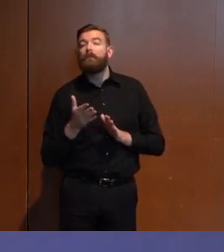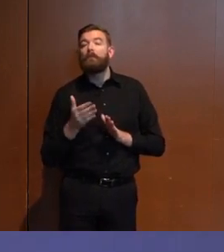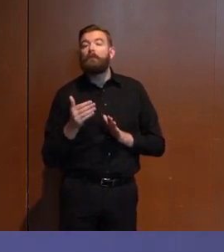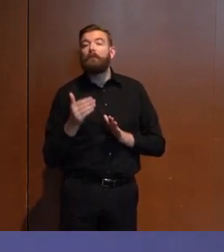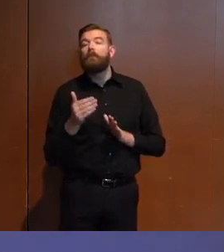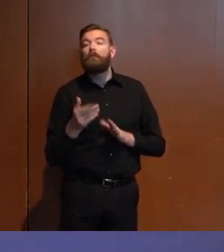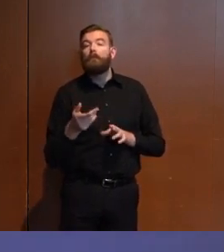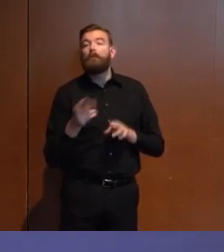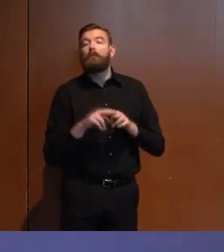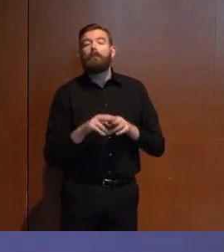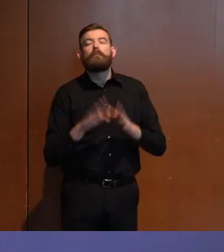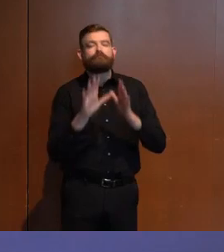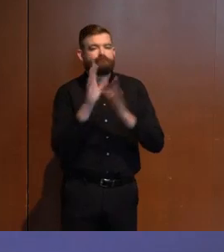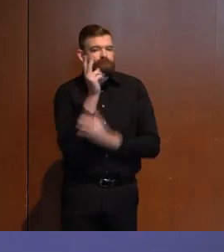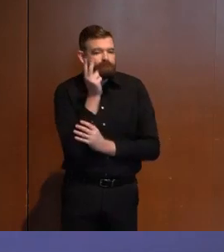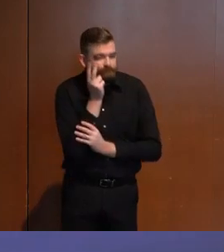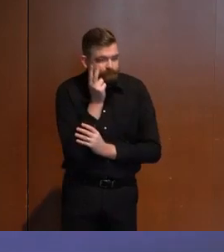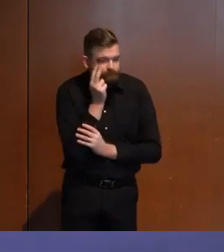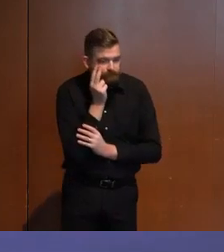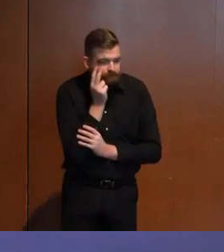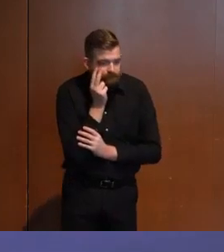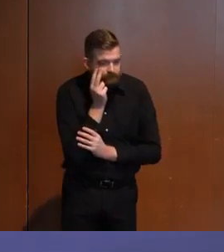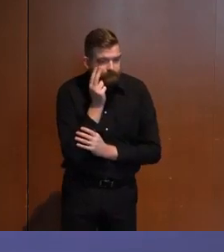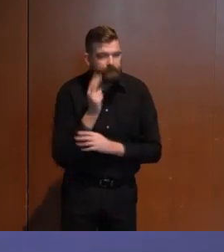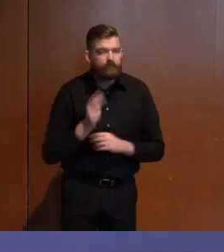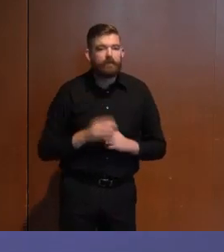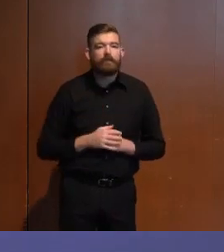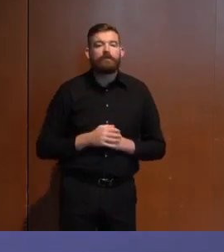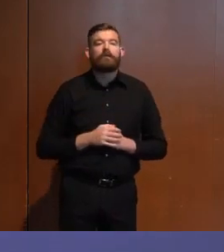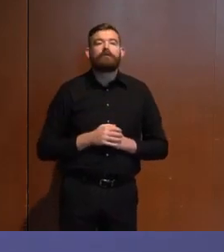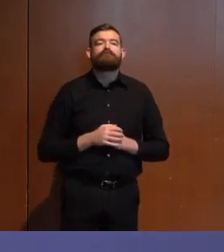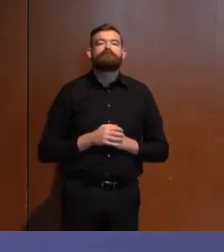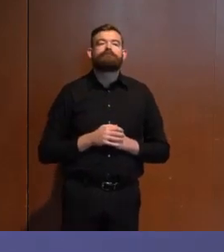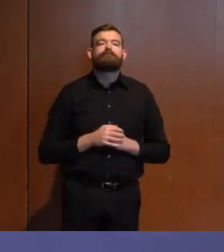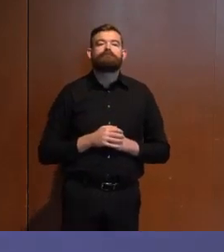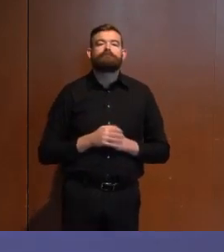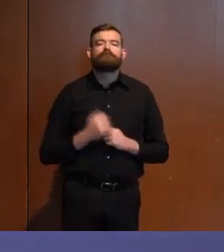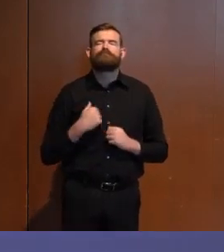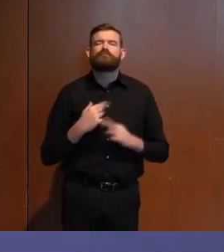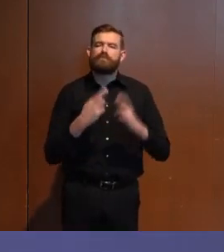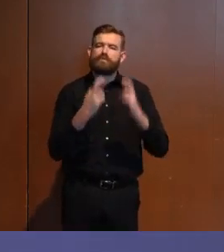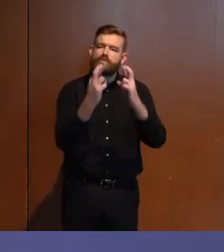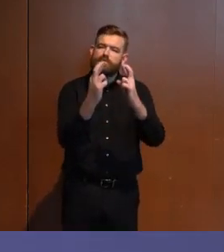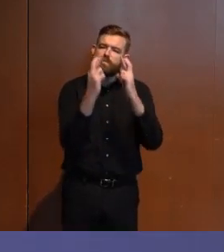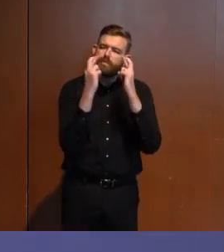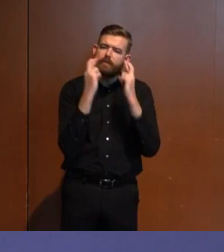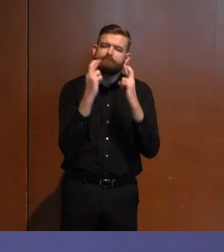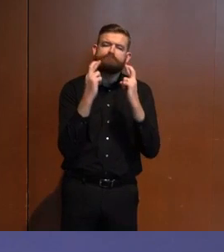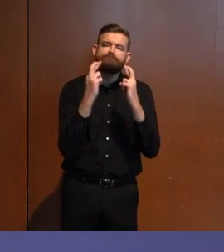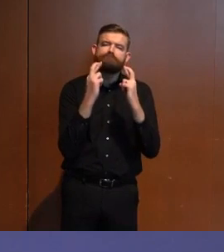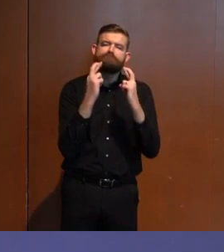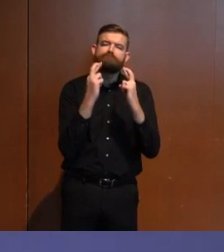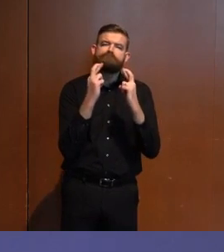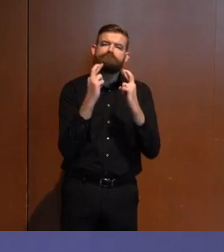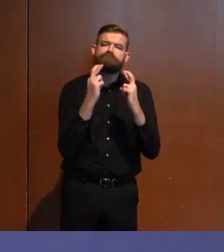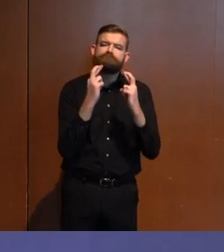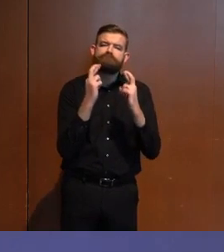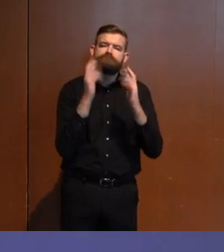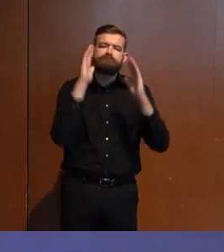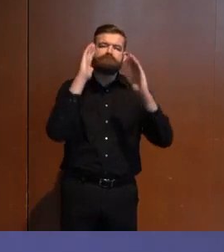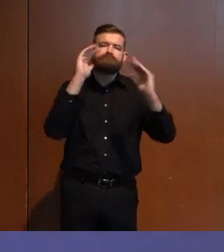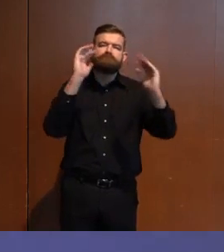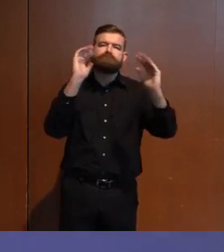more joy. I suspect I'm joined in violent agreement by my colleagues up here. But I would just say 2 or 3